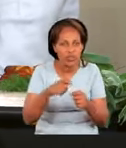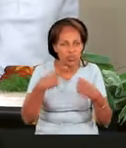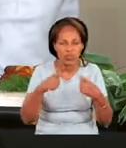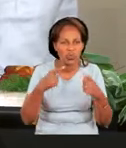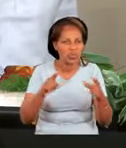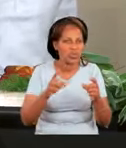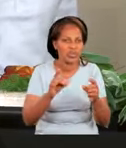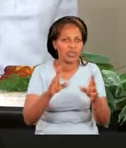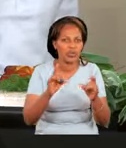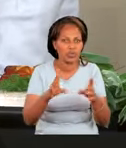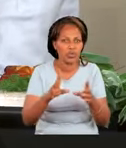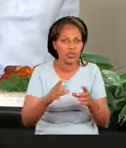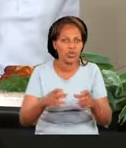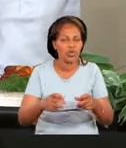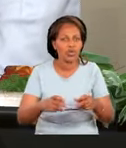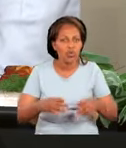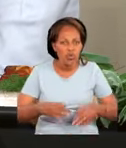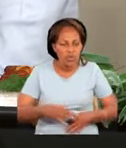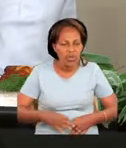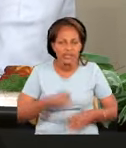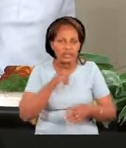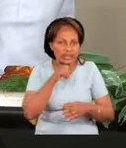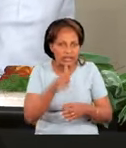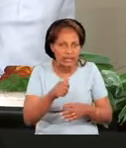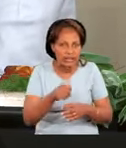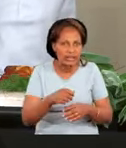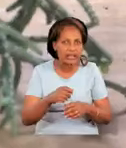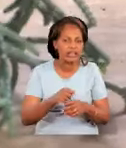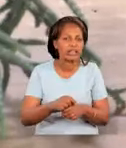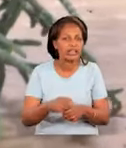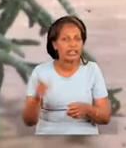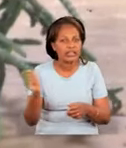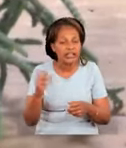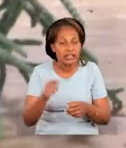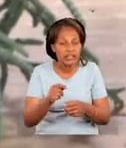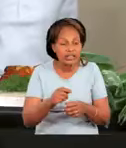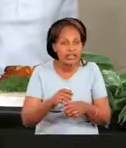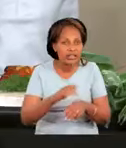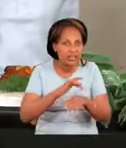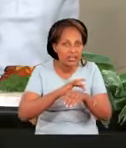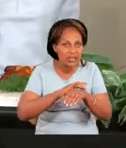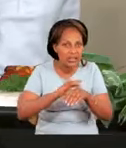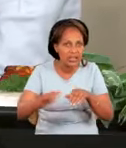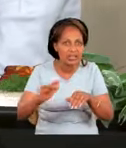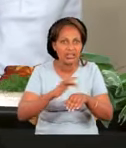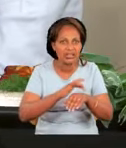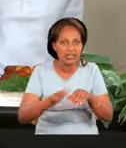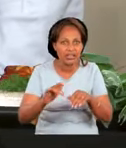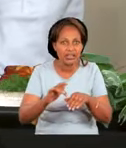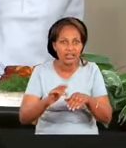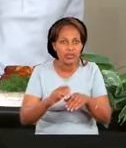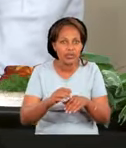have ovaries. The seeds are naked. Do you know what naked means? No.